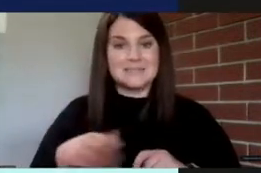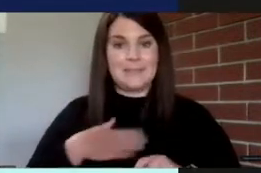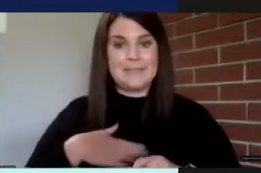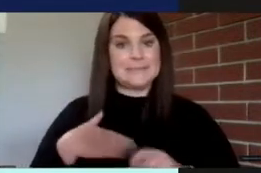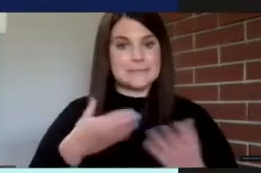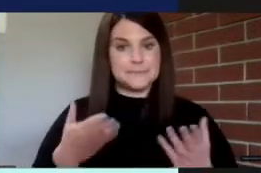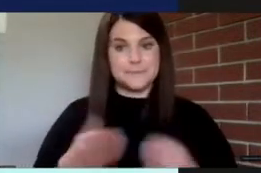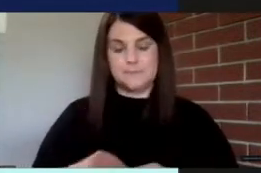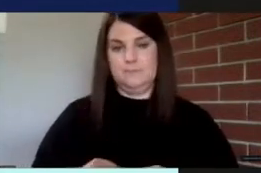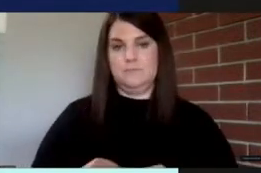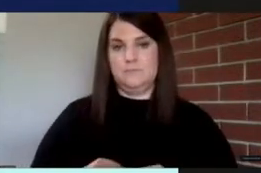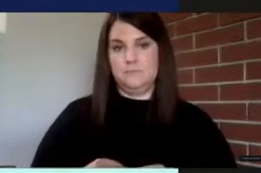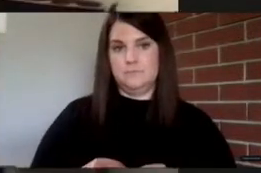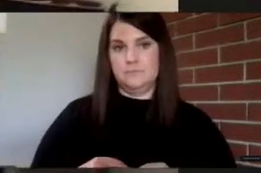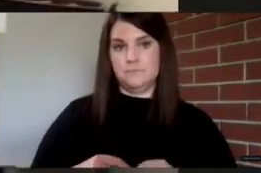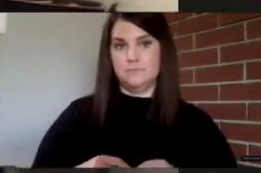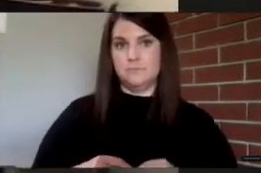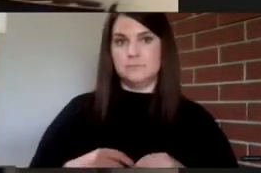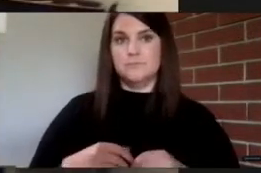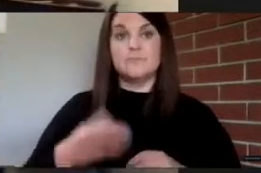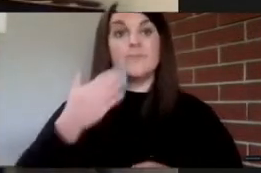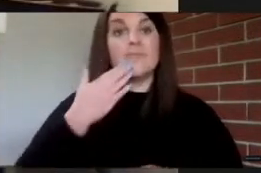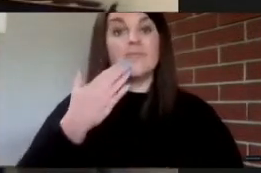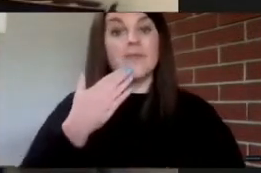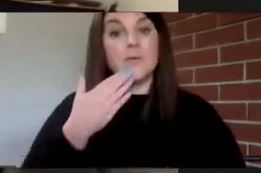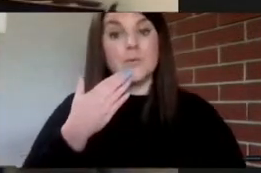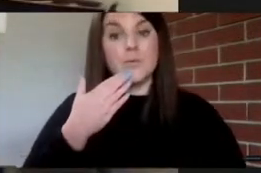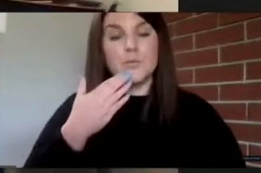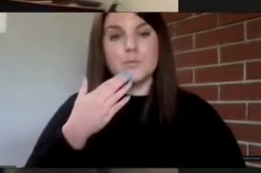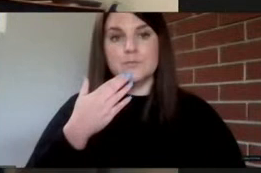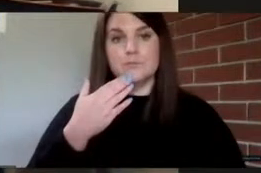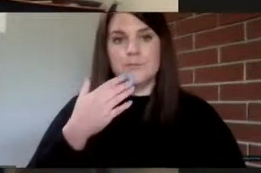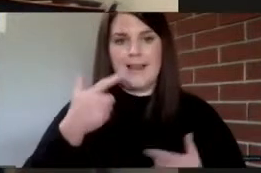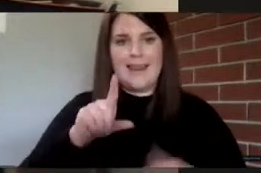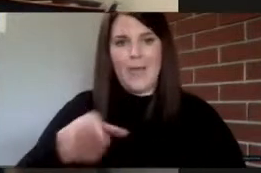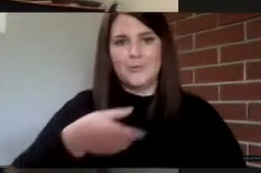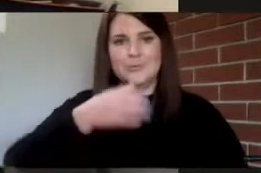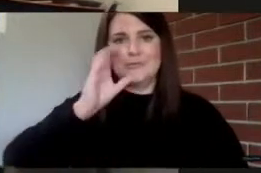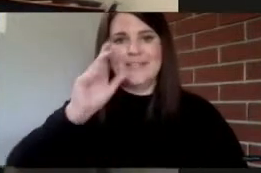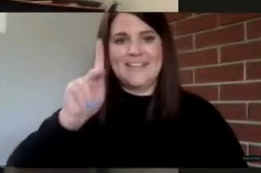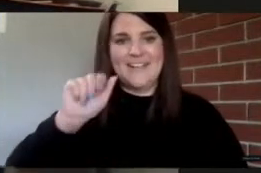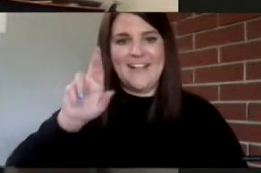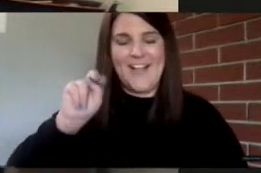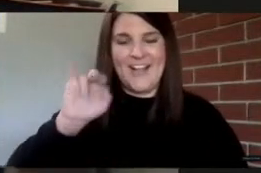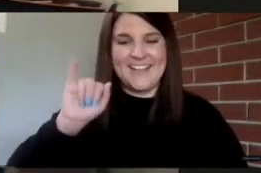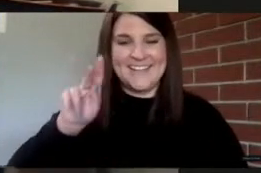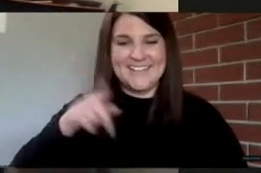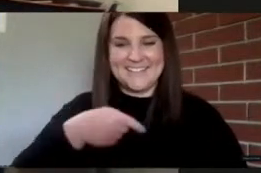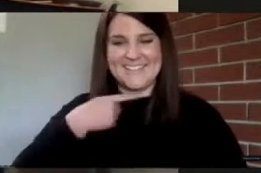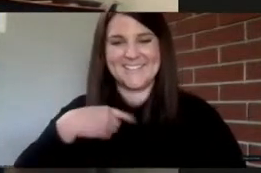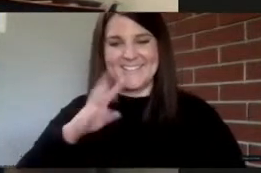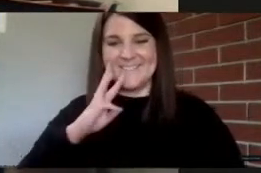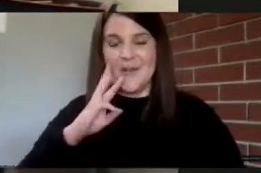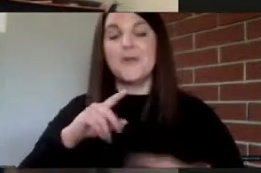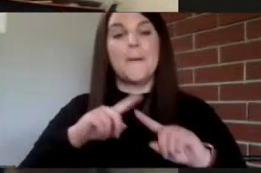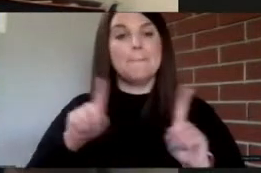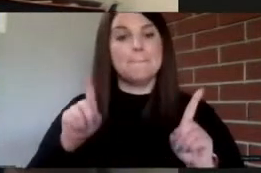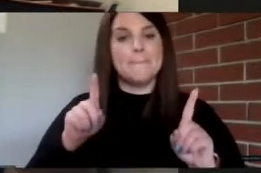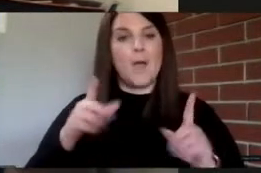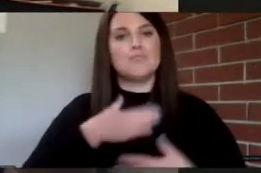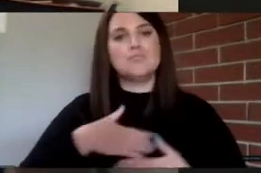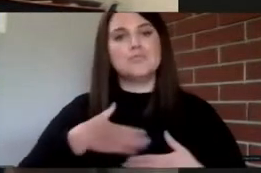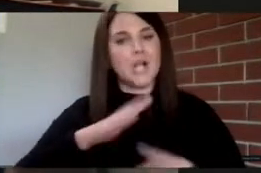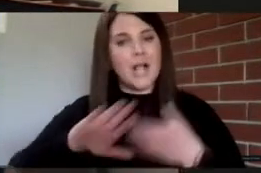Please. Thank you very much, Dr. Carnick. I'll let you get a drink of water here, but appreciate all the